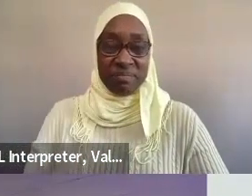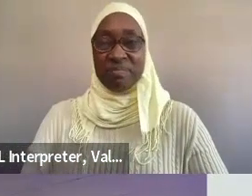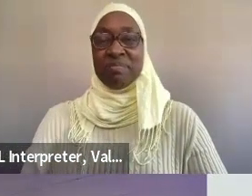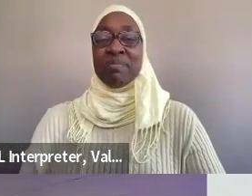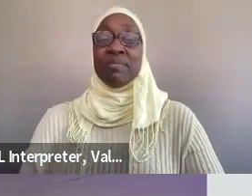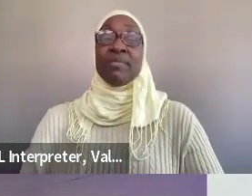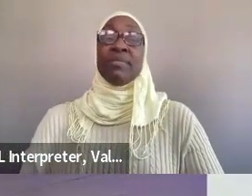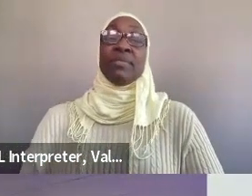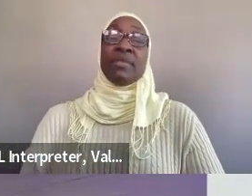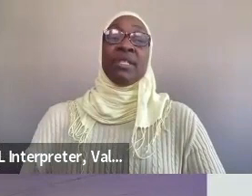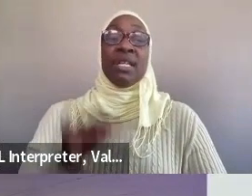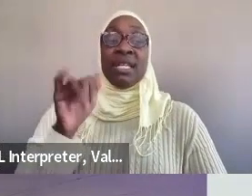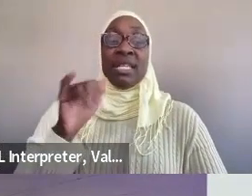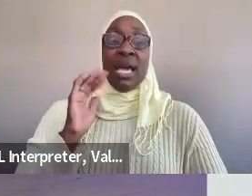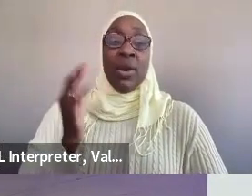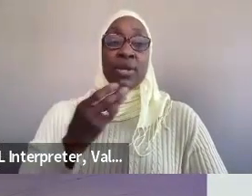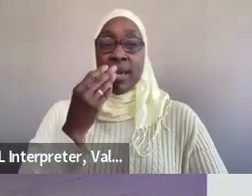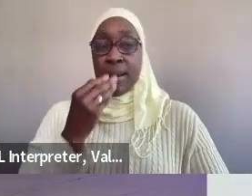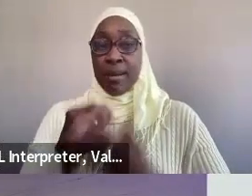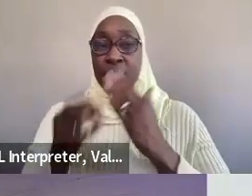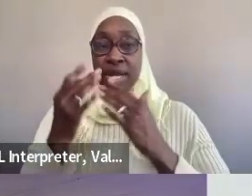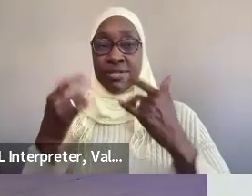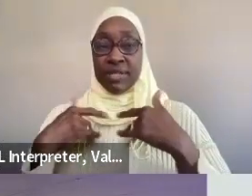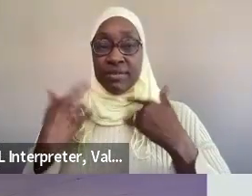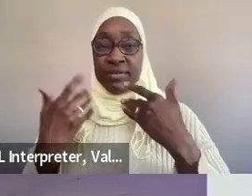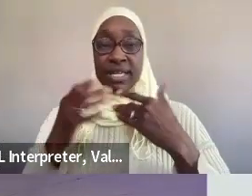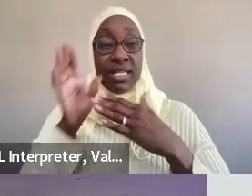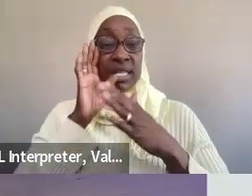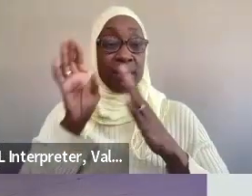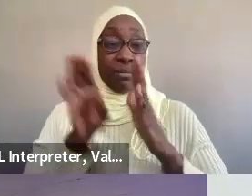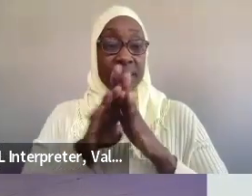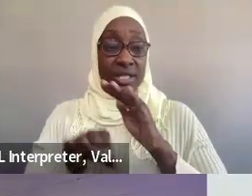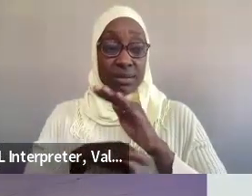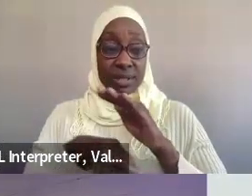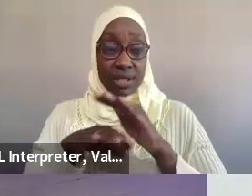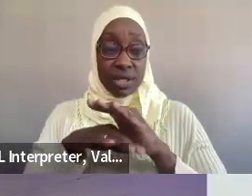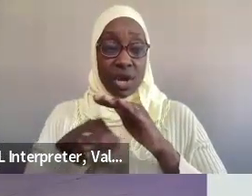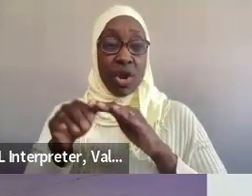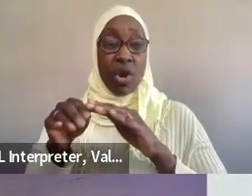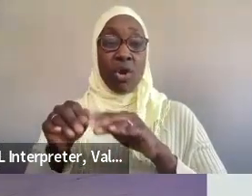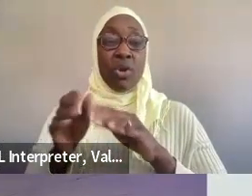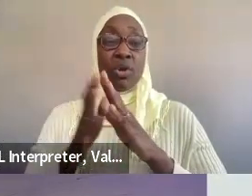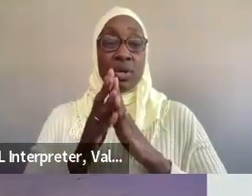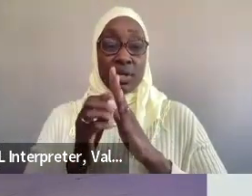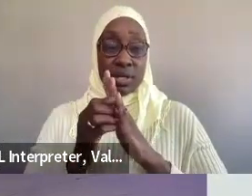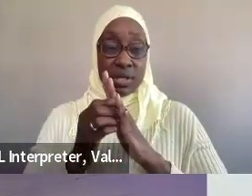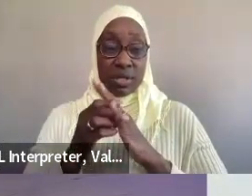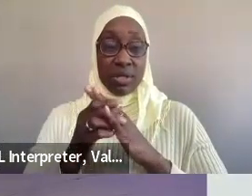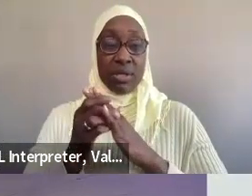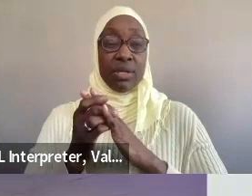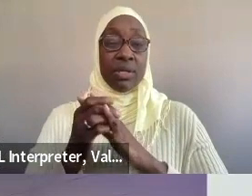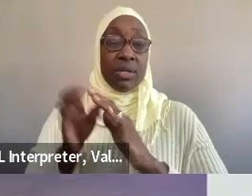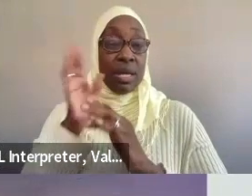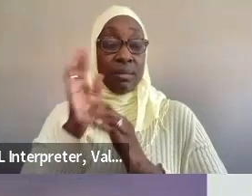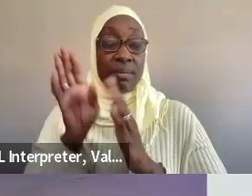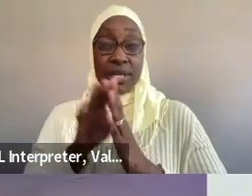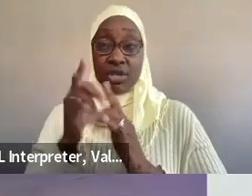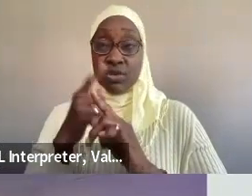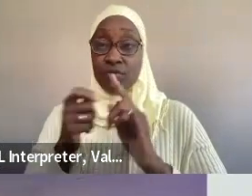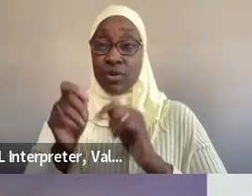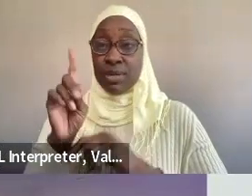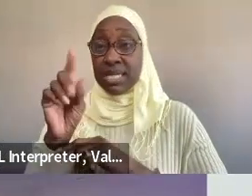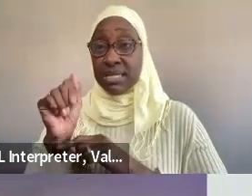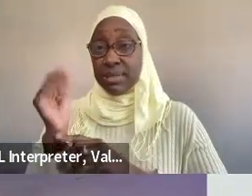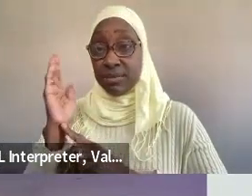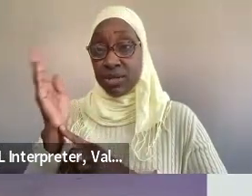that was our breakfast event. The picture below that on the bottom left is a picture from our disability presentations night we had a couple